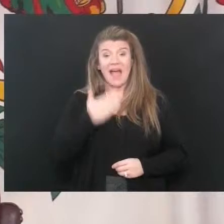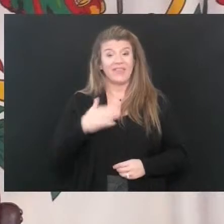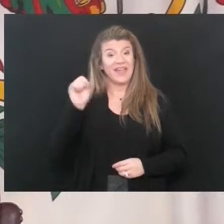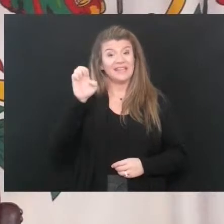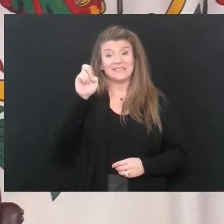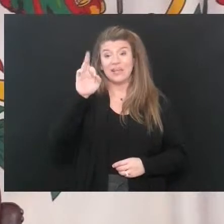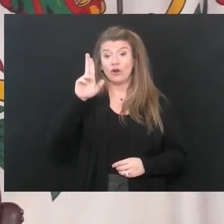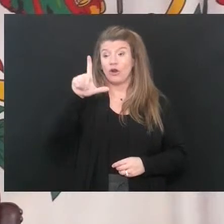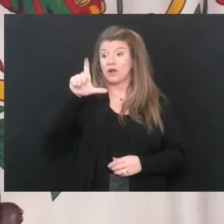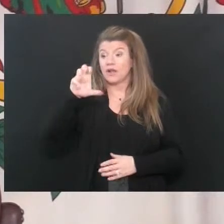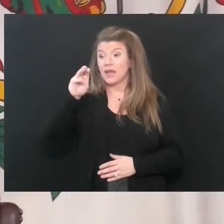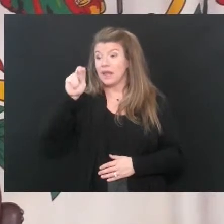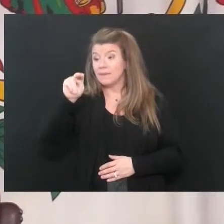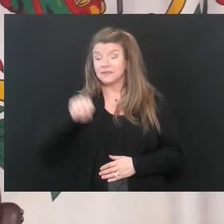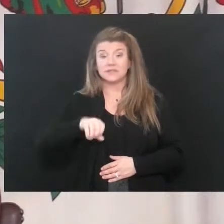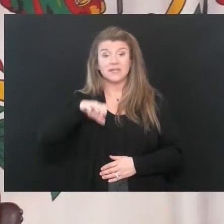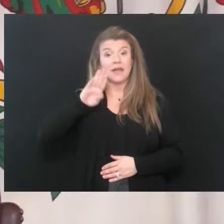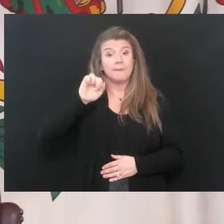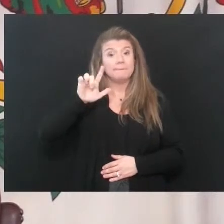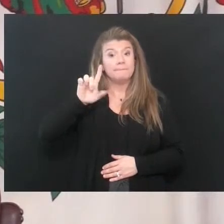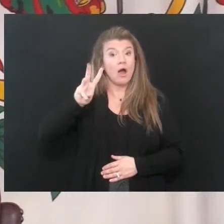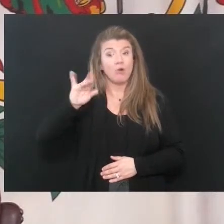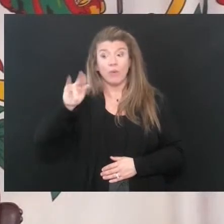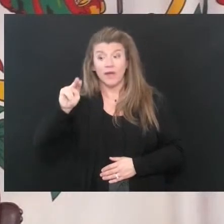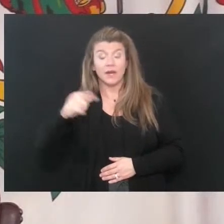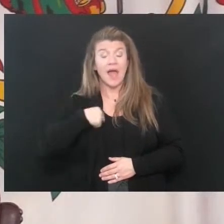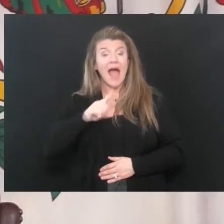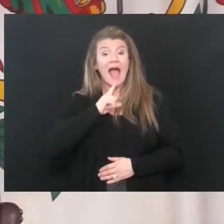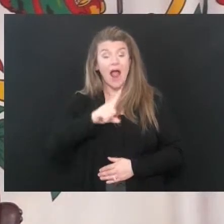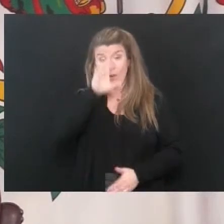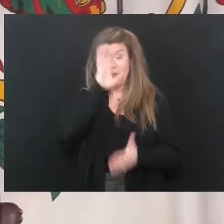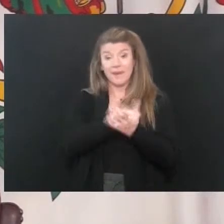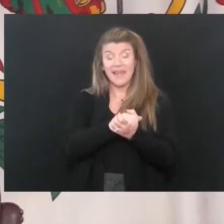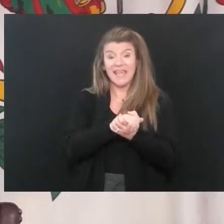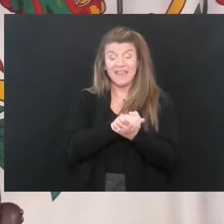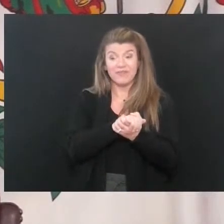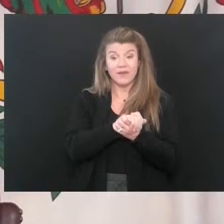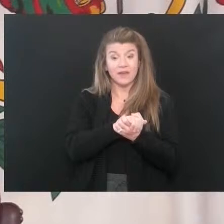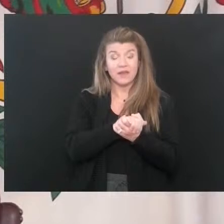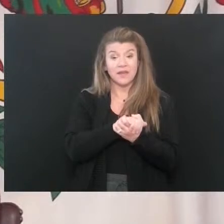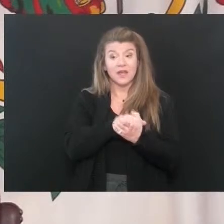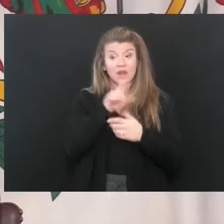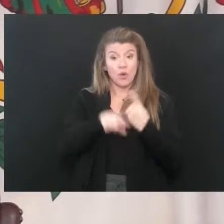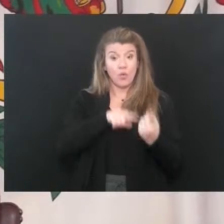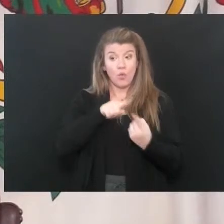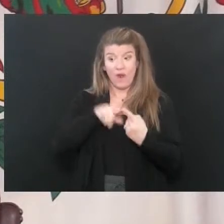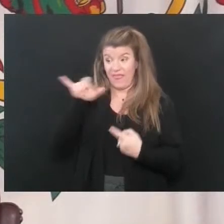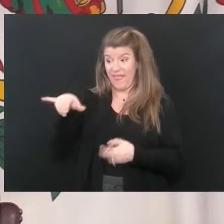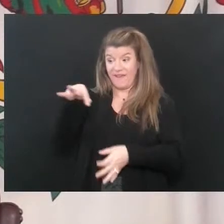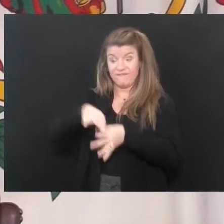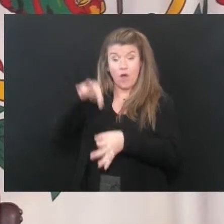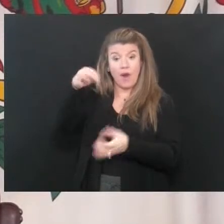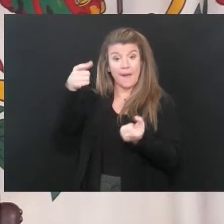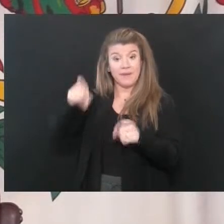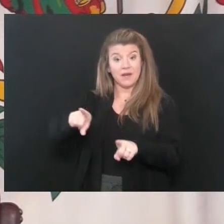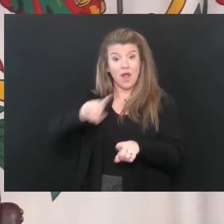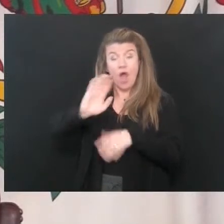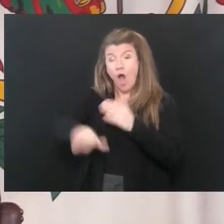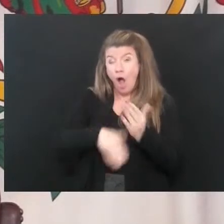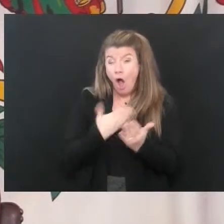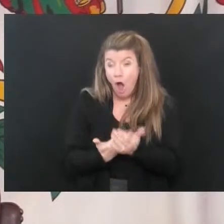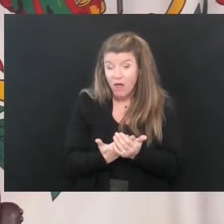thank Senator Baldwin. I really believe that when that vote was cast, all but